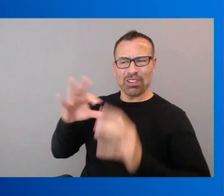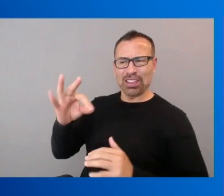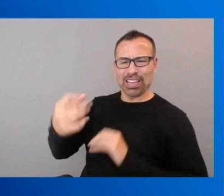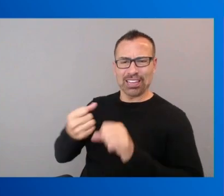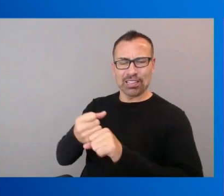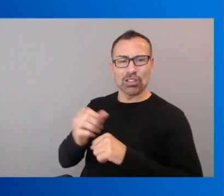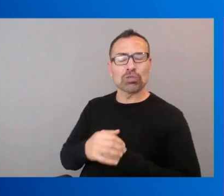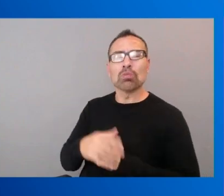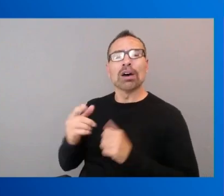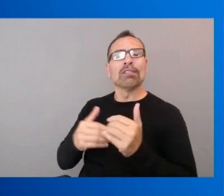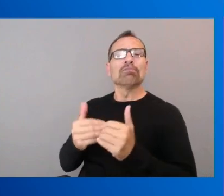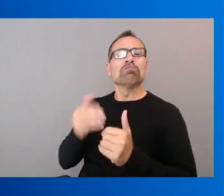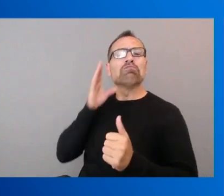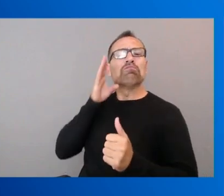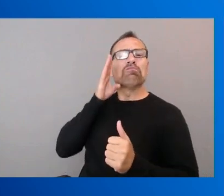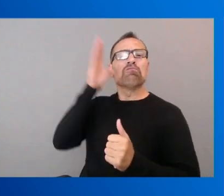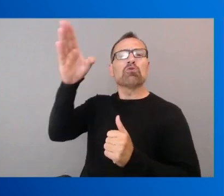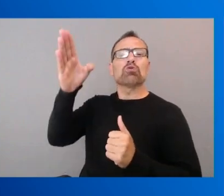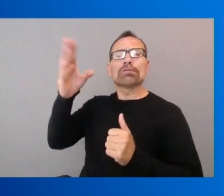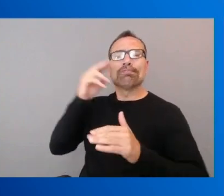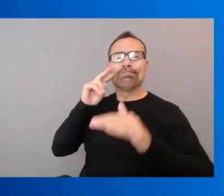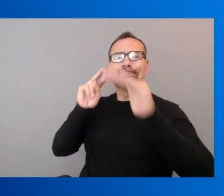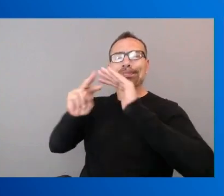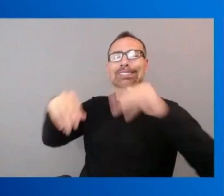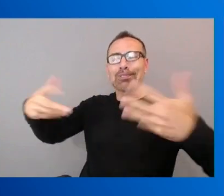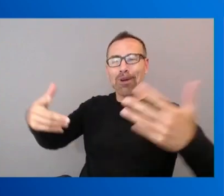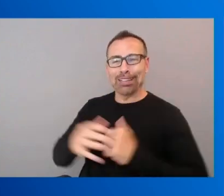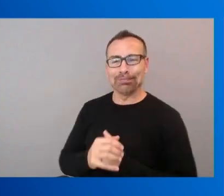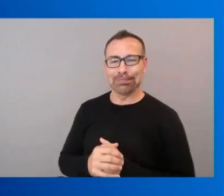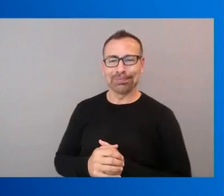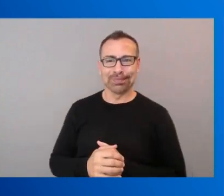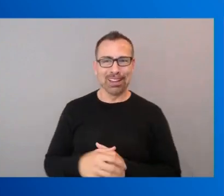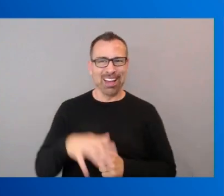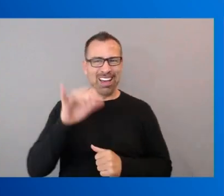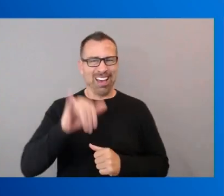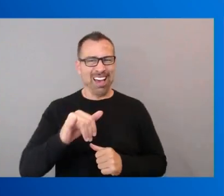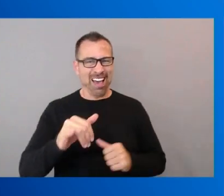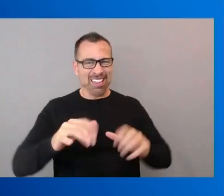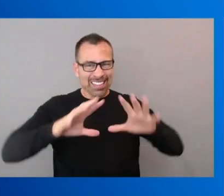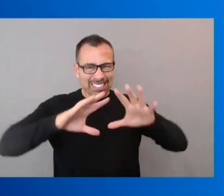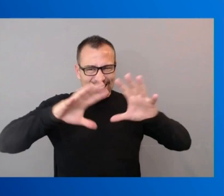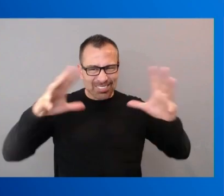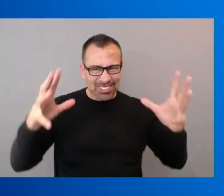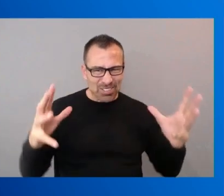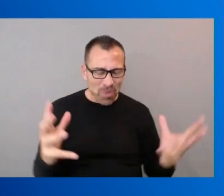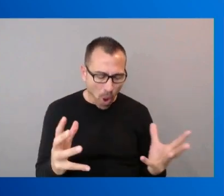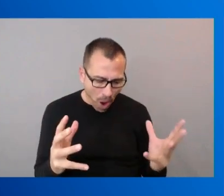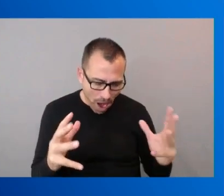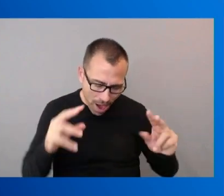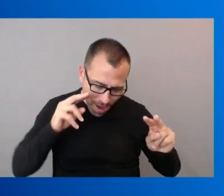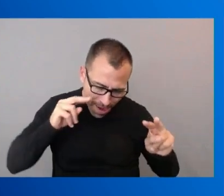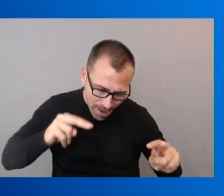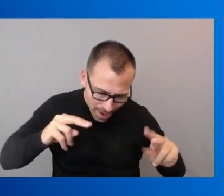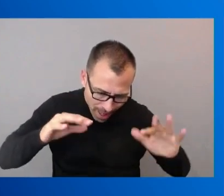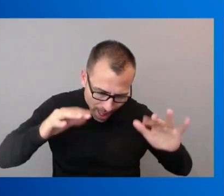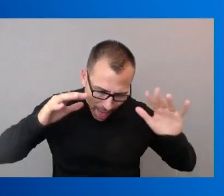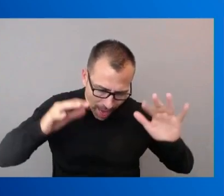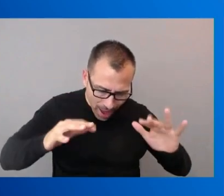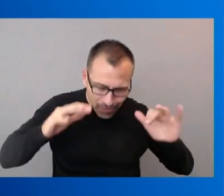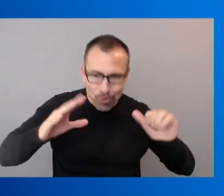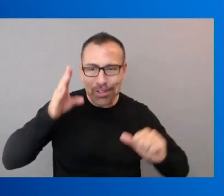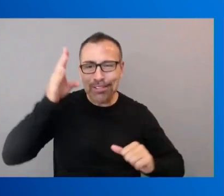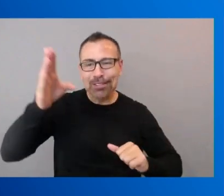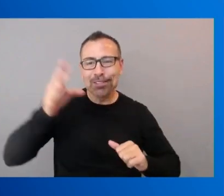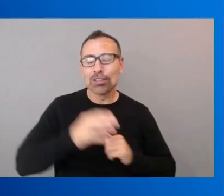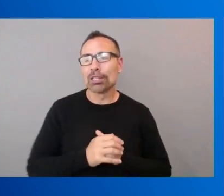years? The crystal ball question as it stands. So. I've said this before where I like to think that